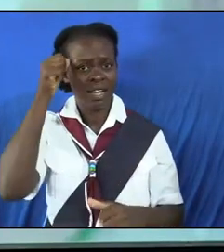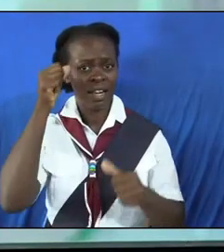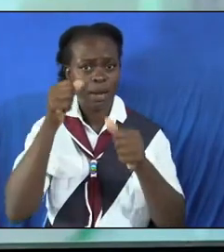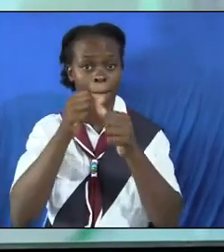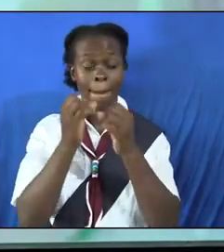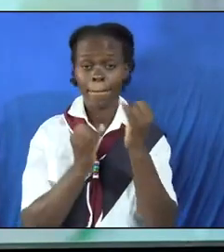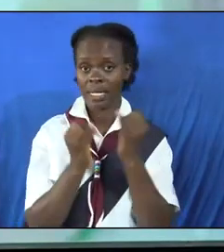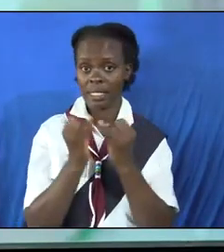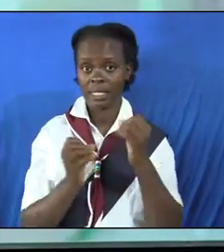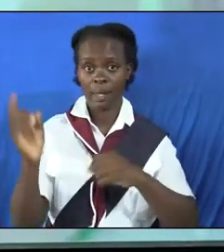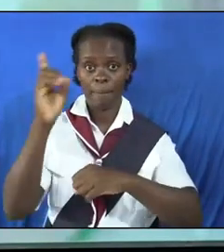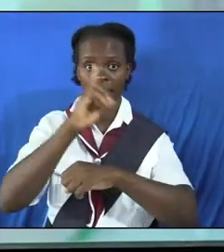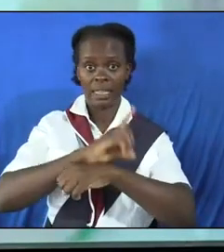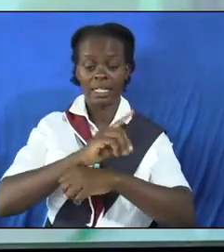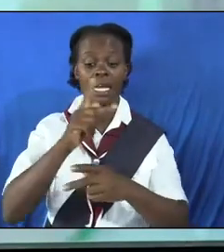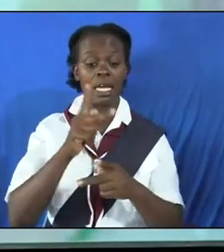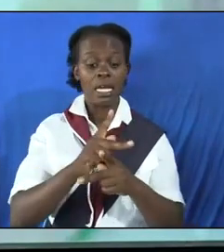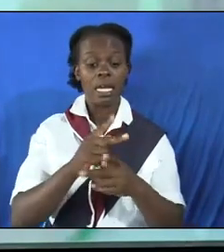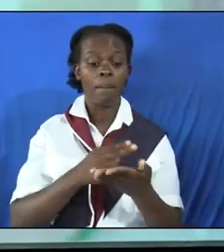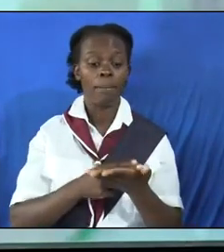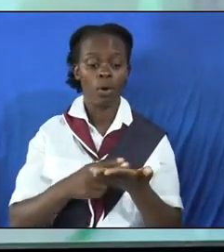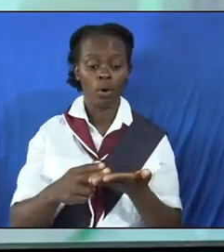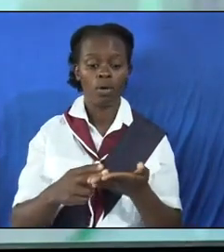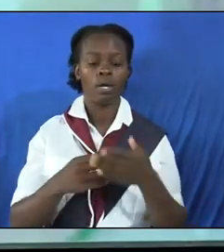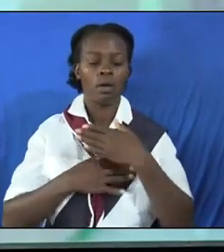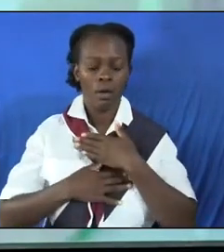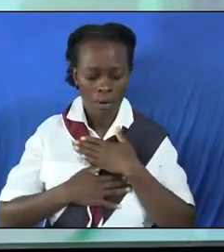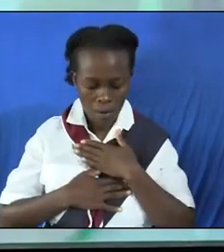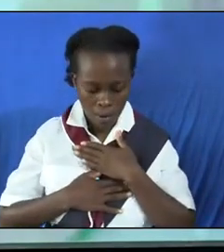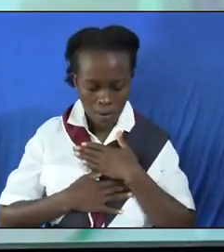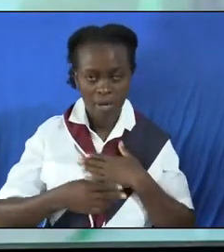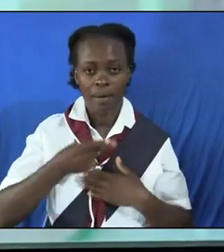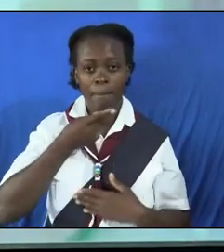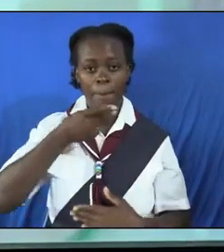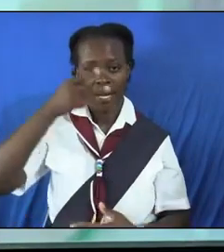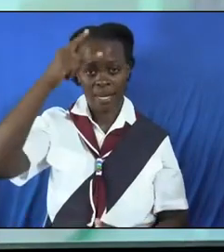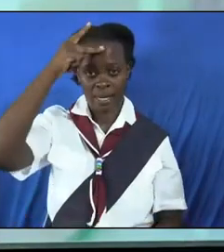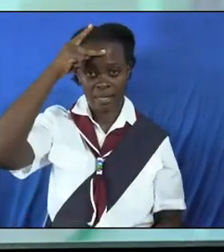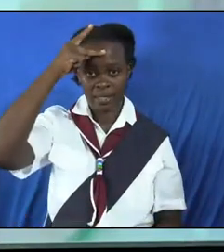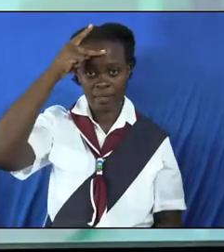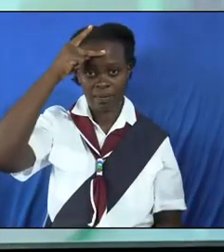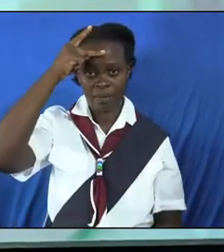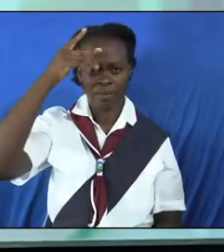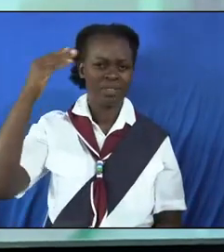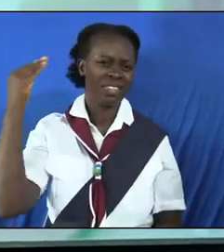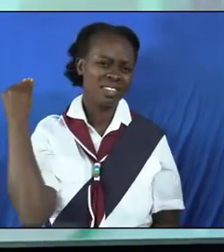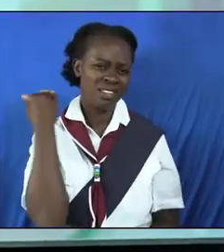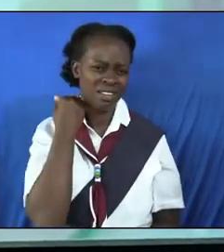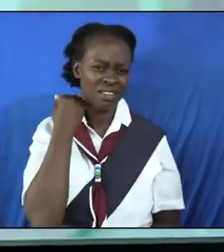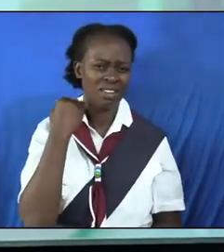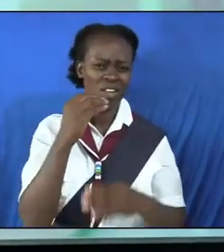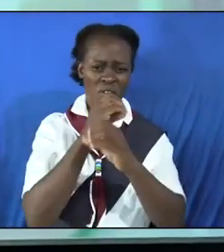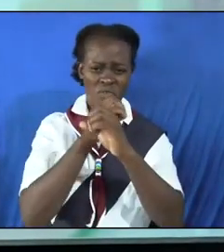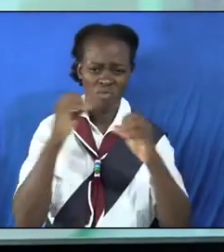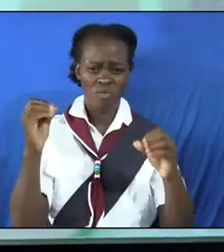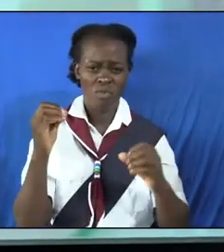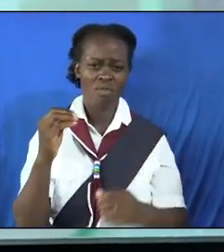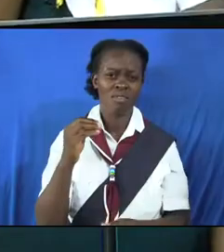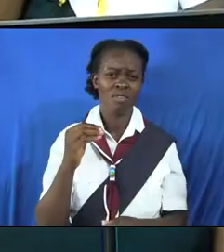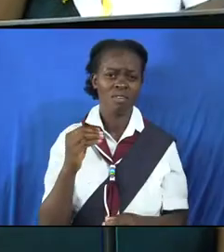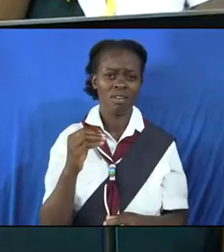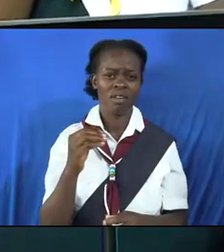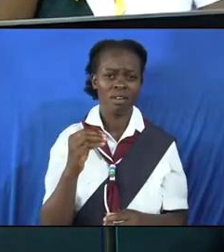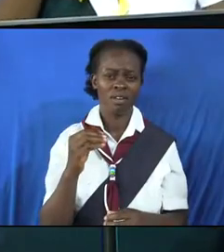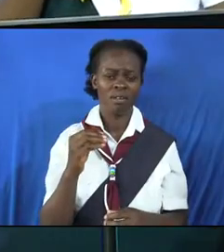day and keep it holy. Honor your father and mother. You should not kill. You should not commit